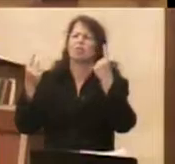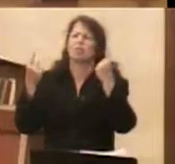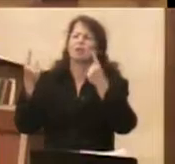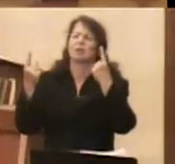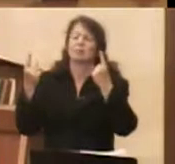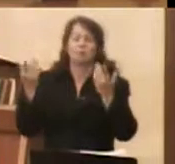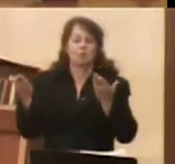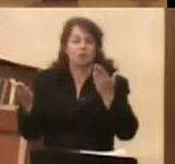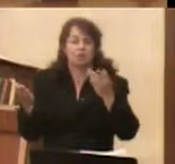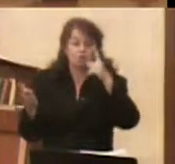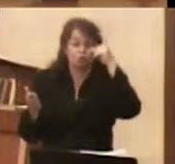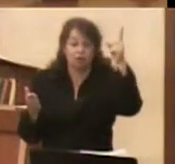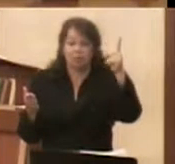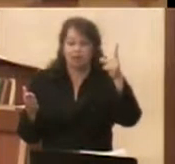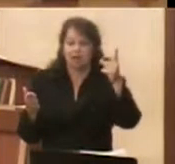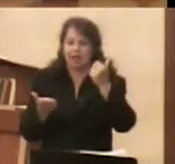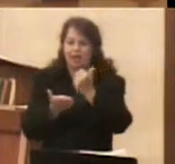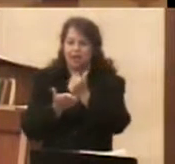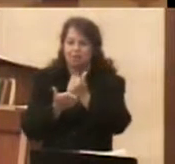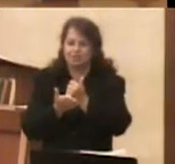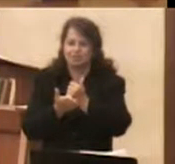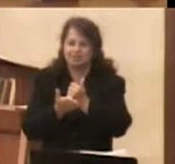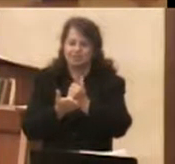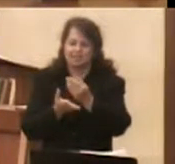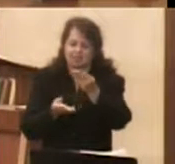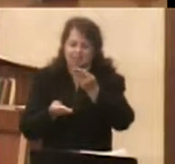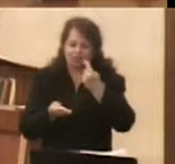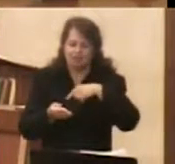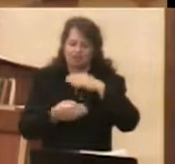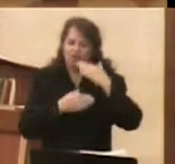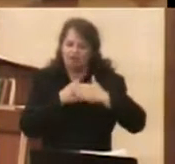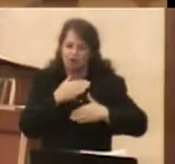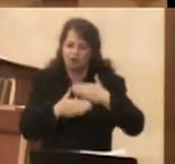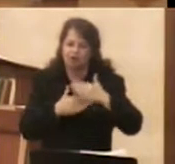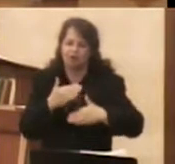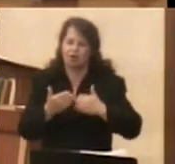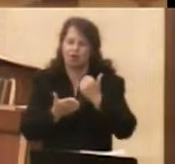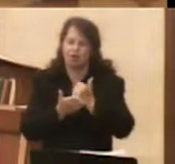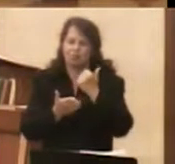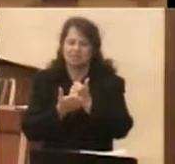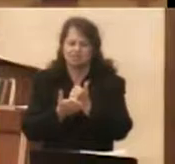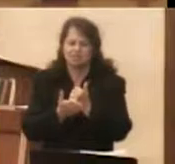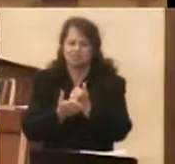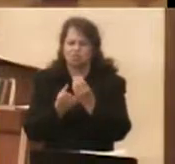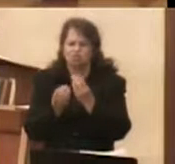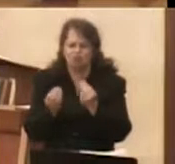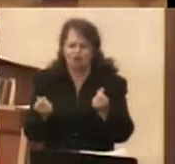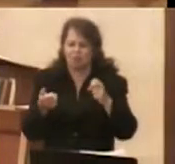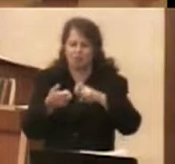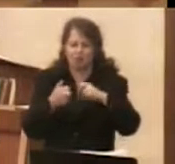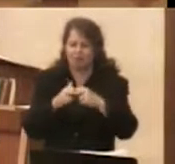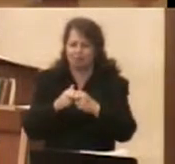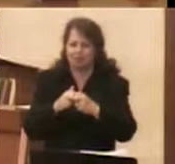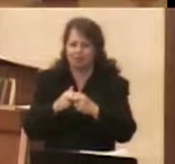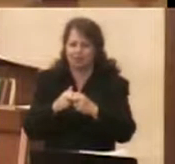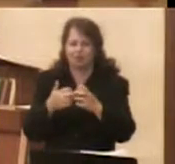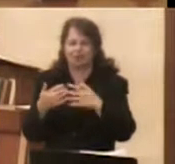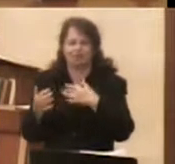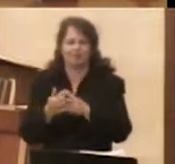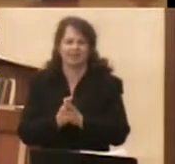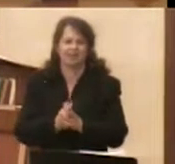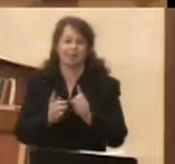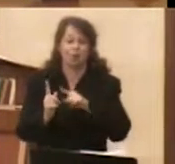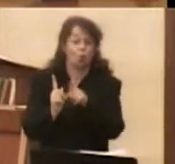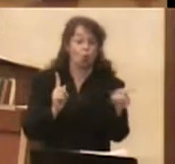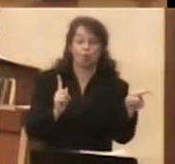comfort or helped us to sort through something that had caused us struggle. This past Monday night, our blind